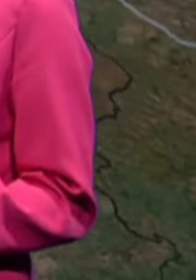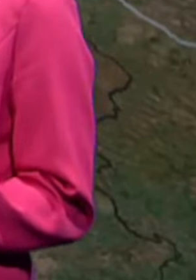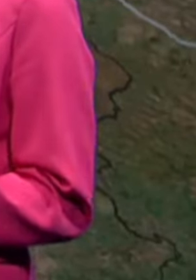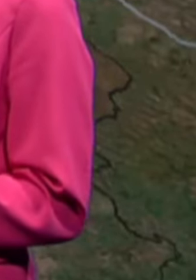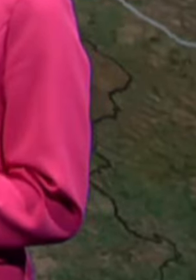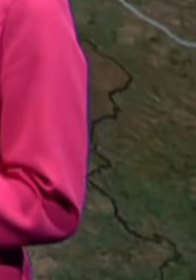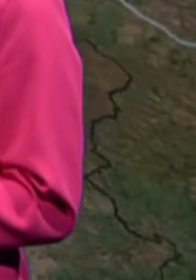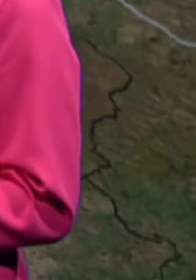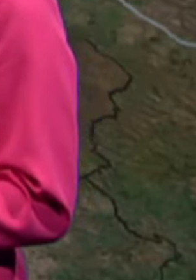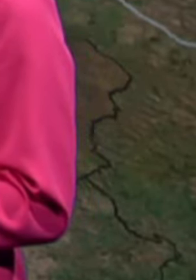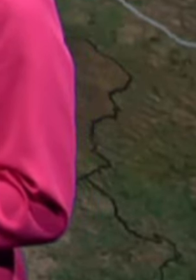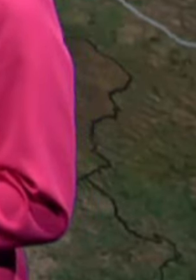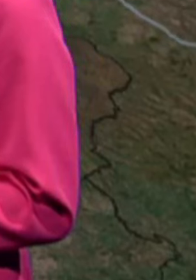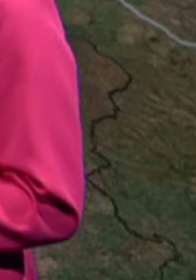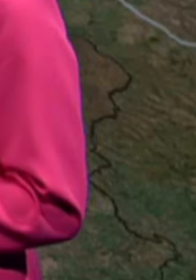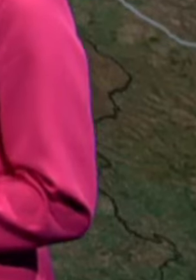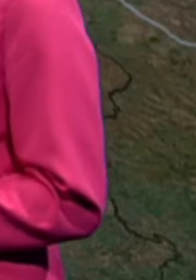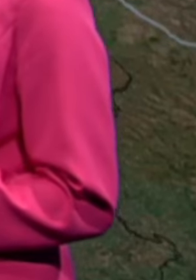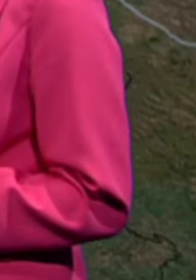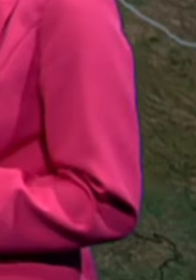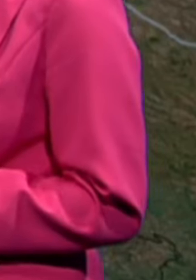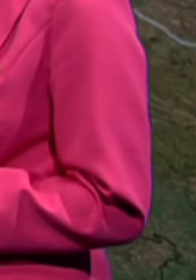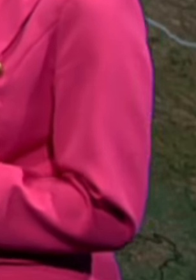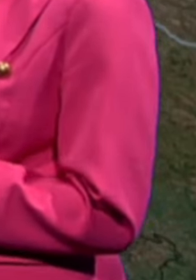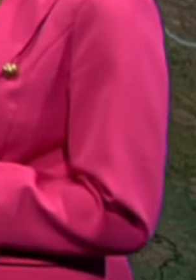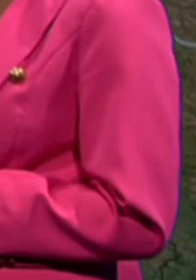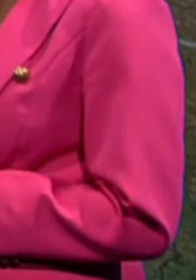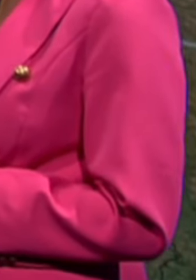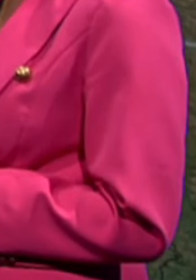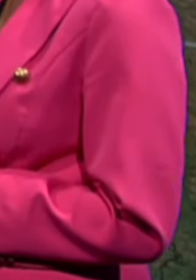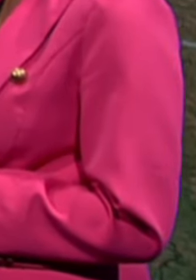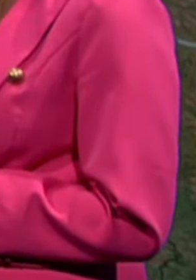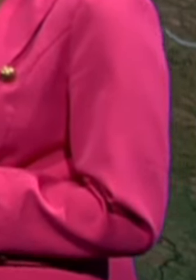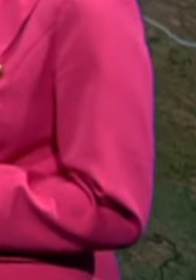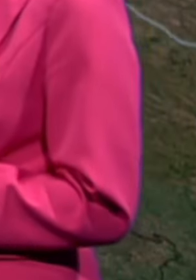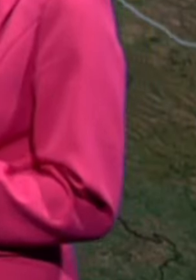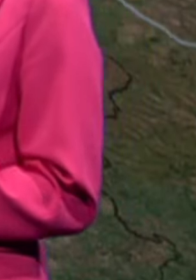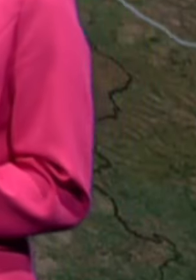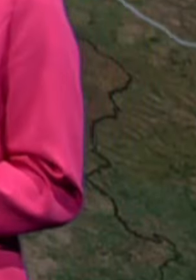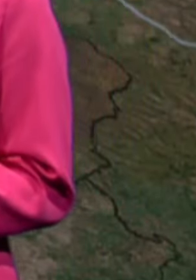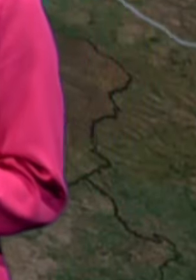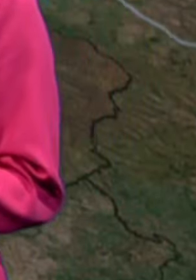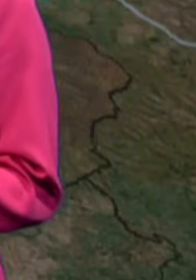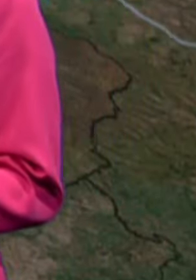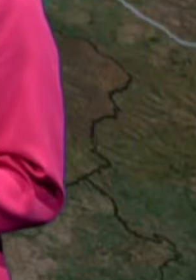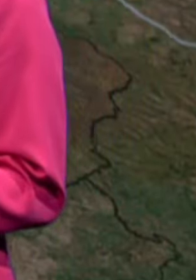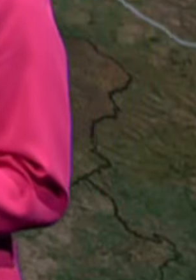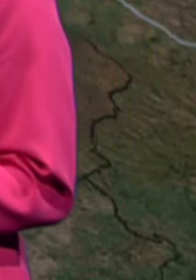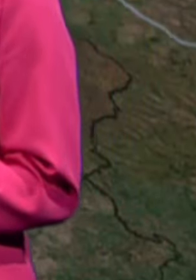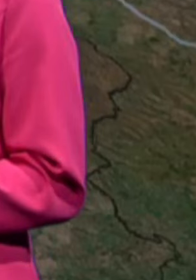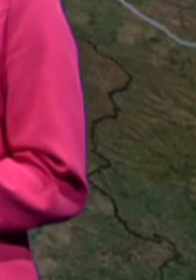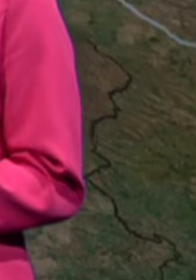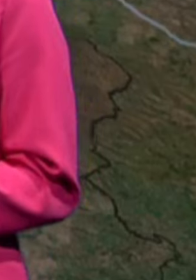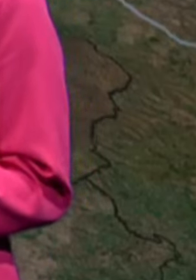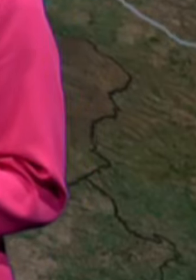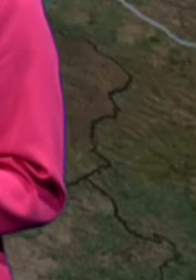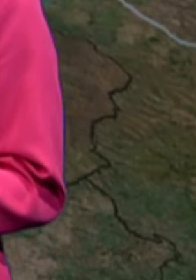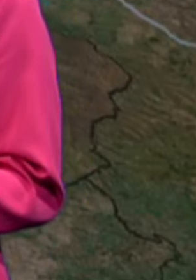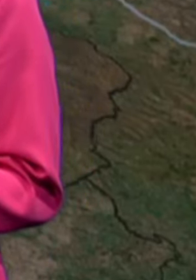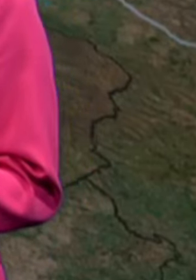Free State mo provinceng go tla nna le gone go nna le pula Ficksburg ka digata di le 20 le soma mabedi pedi go ya go di